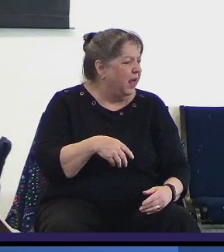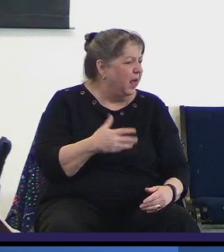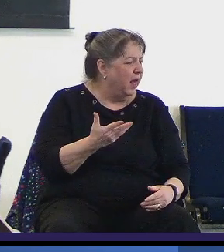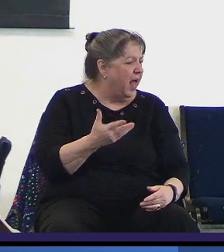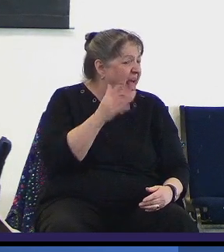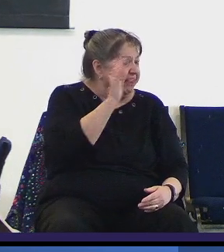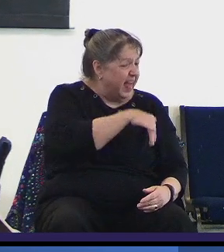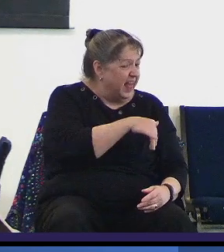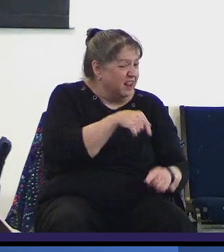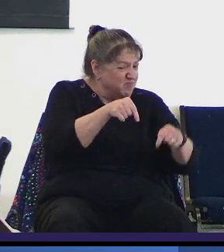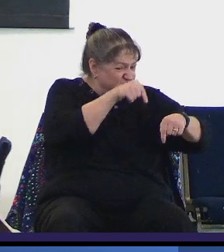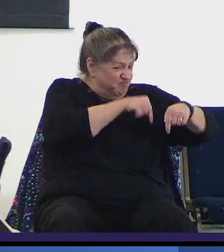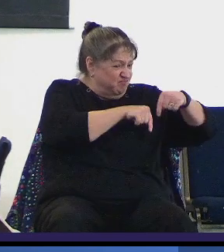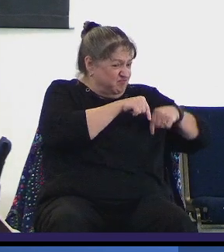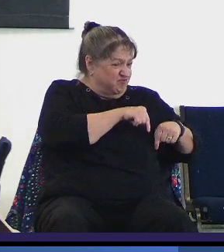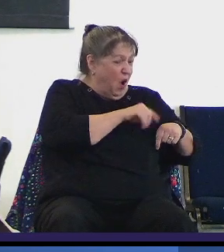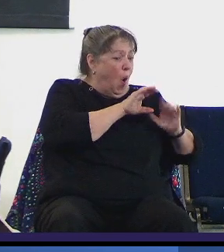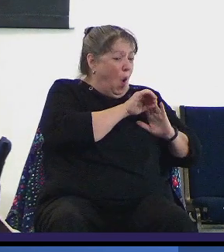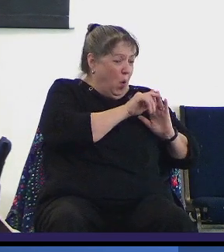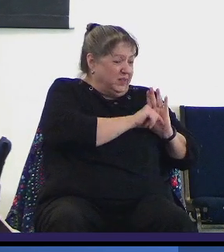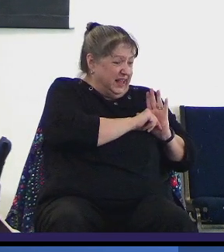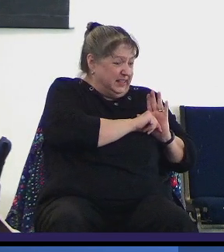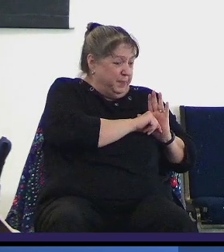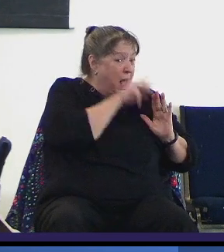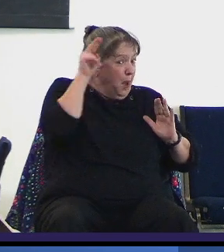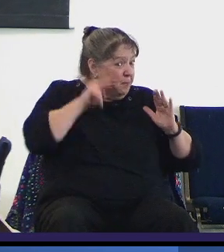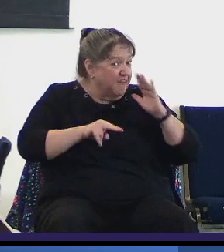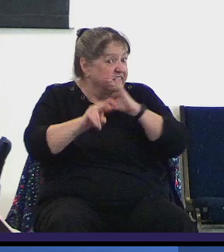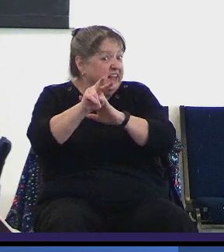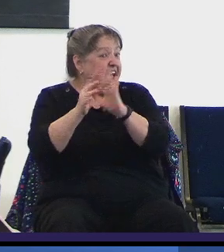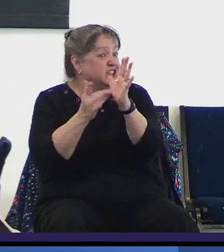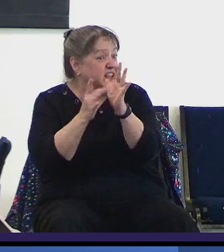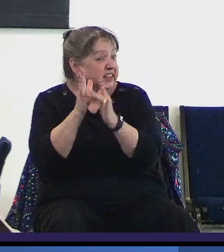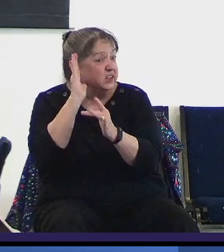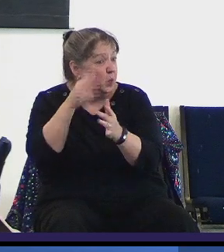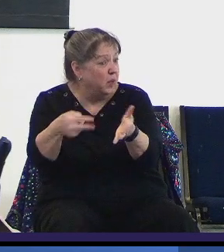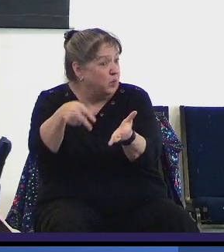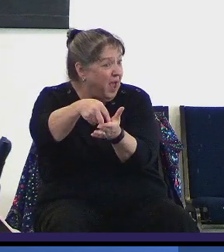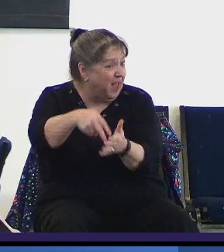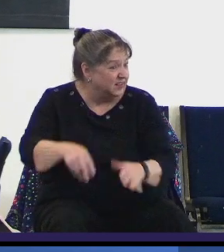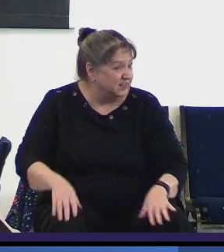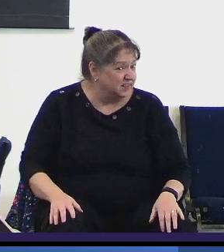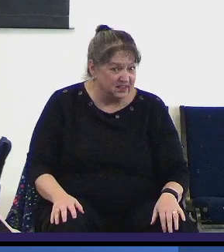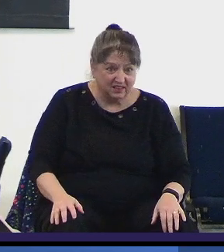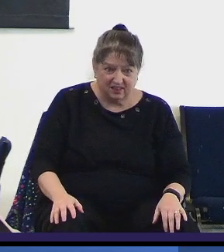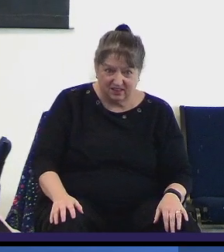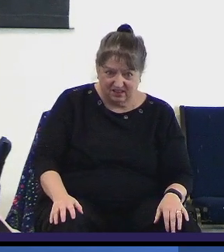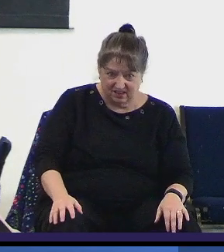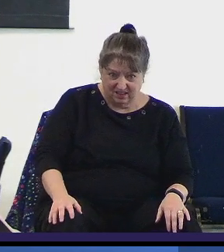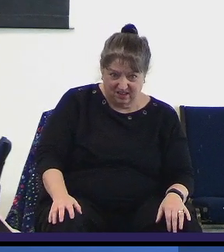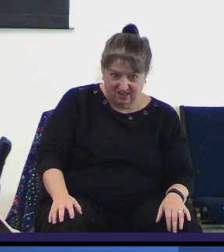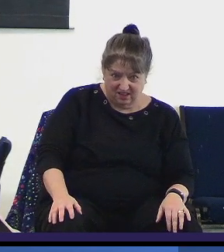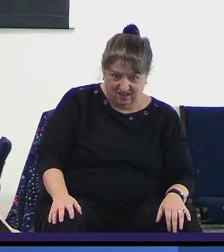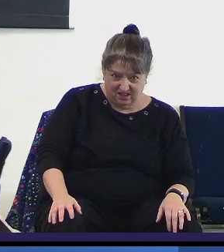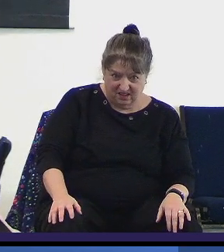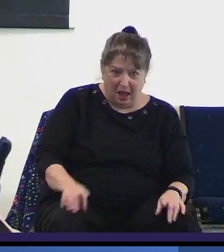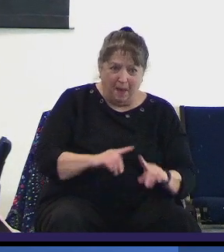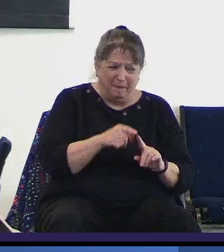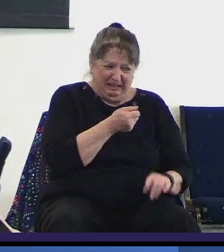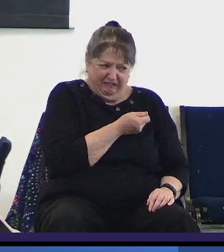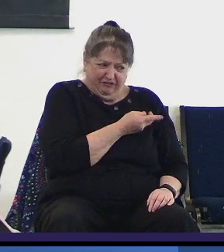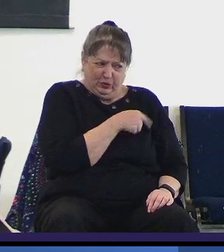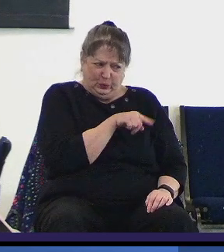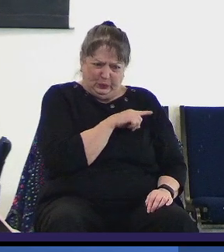Tanakh. And so Jesus, so the disciples go, they see him and they worship him. Some doubt. And then in verse